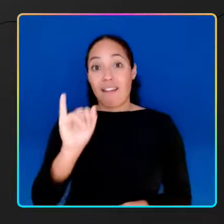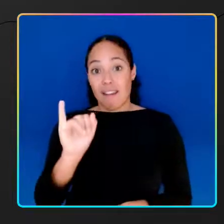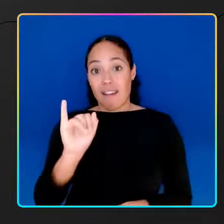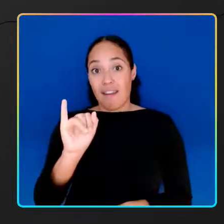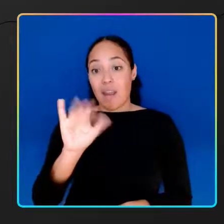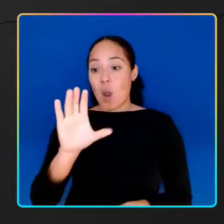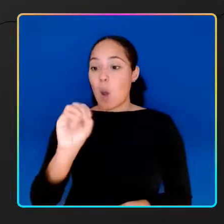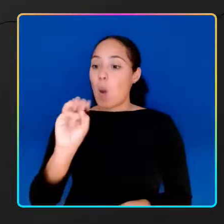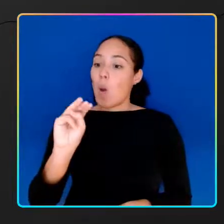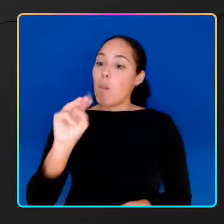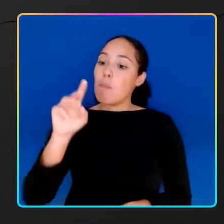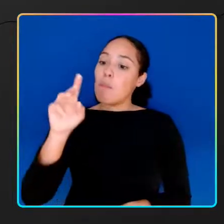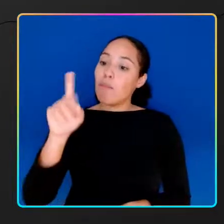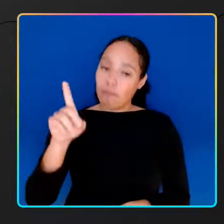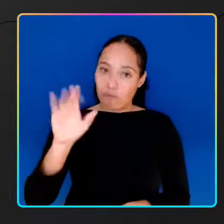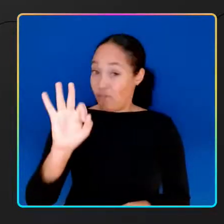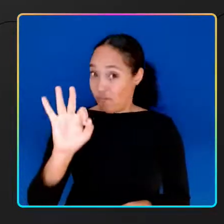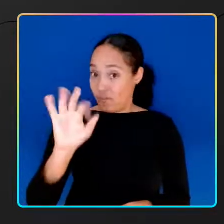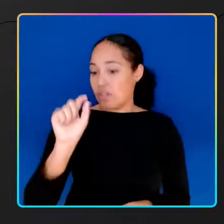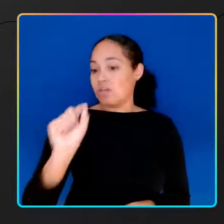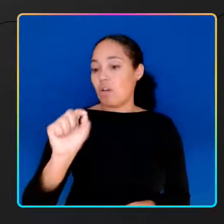aiconf.education.